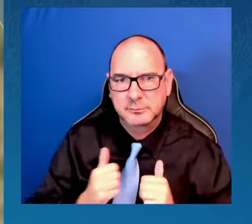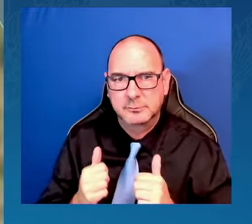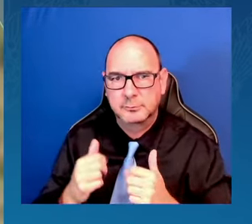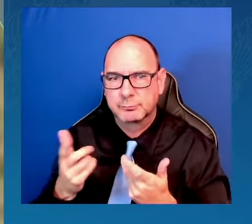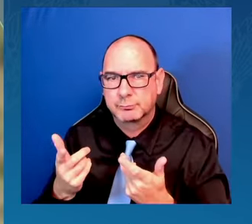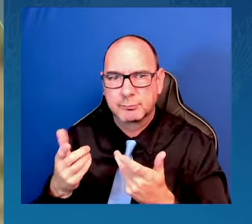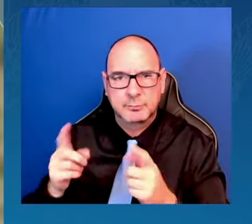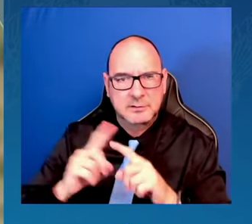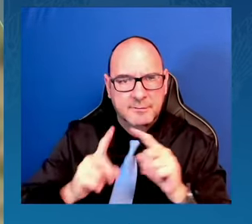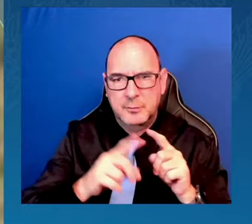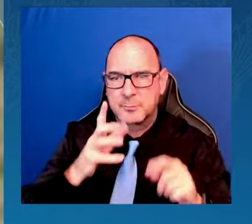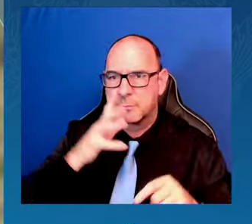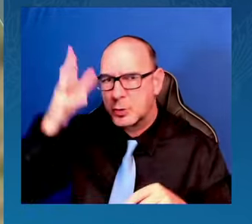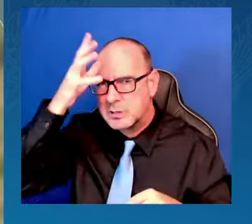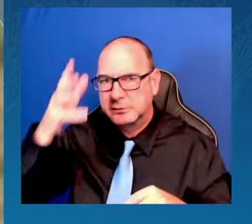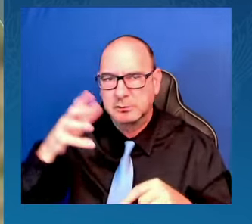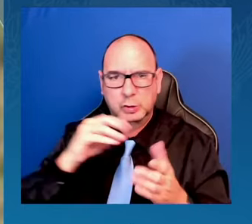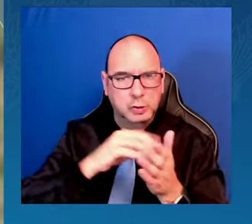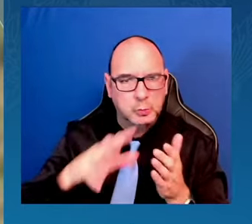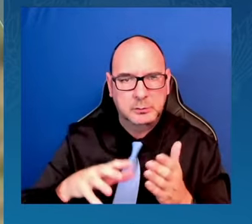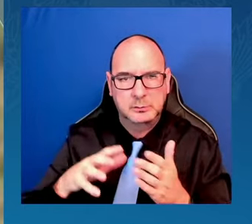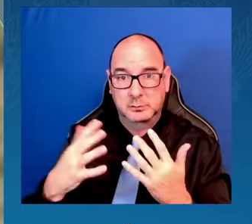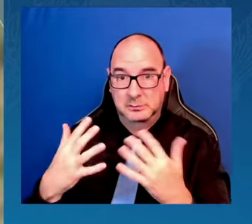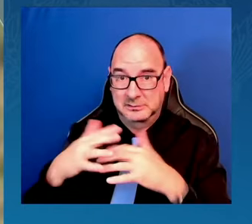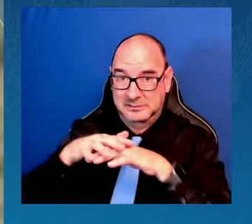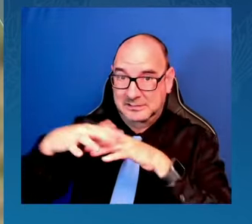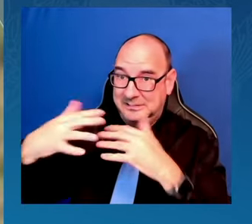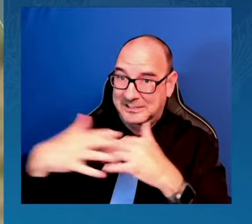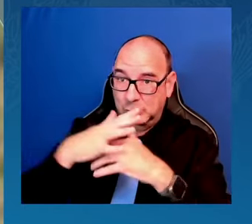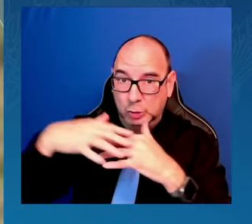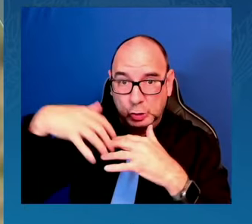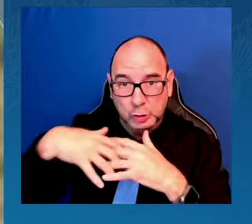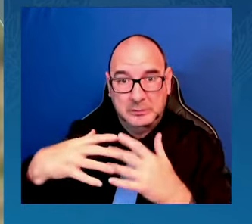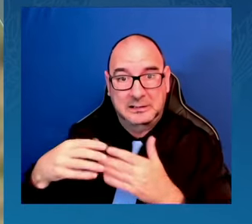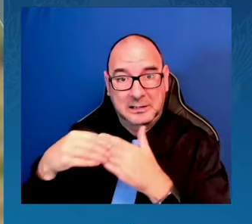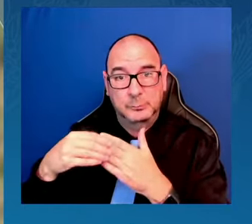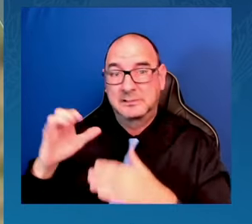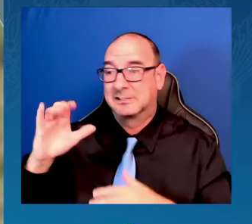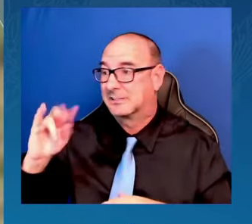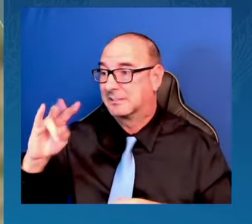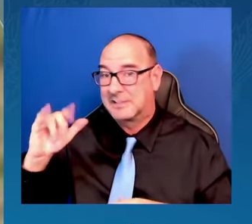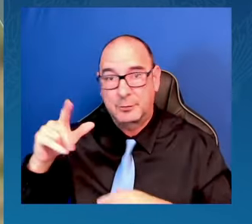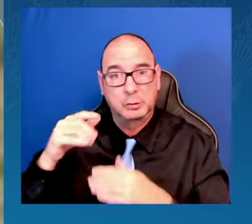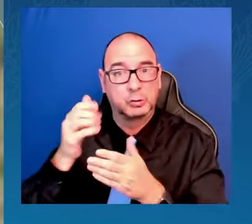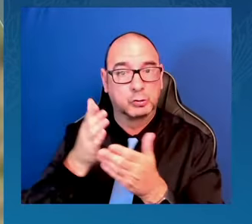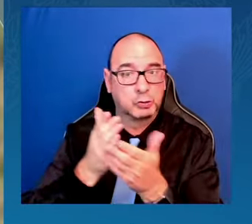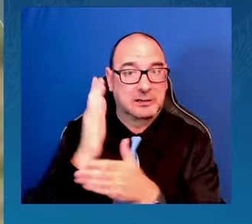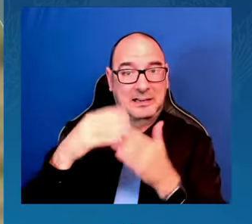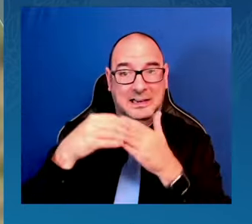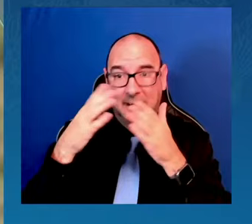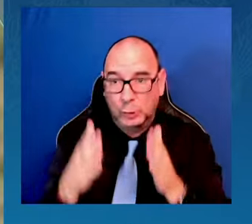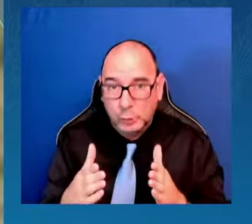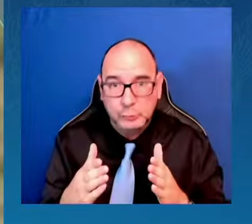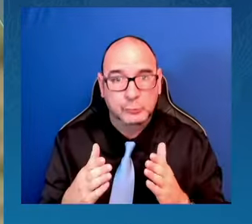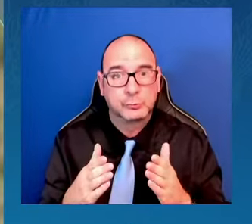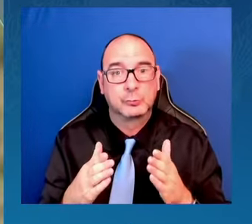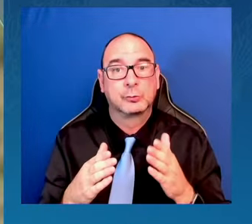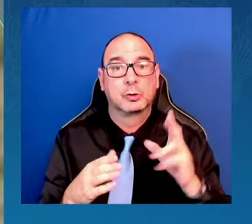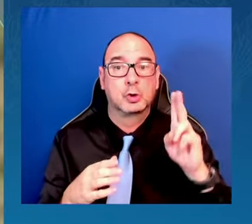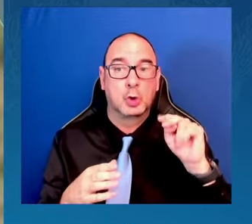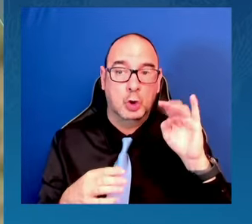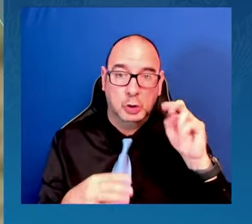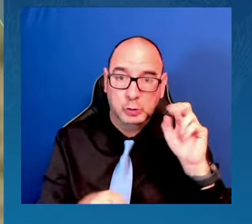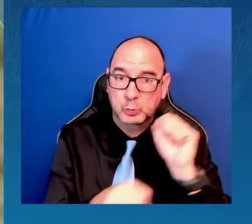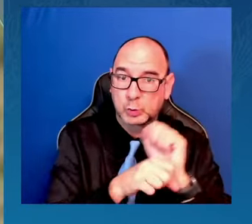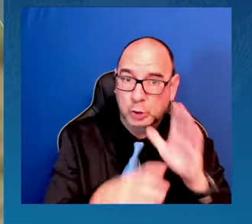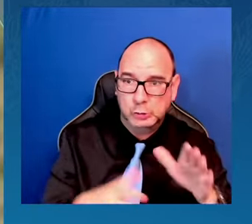Native leaders, civil rights leaders, business leaders, and union workers. And together we made the largest